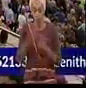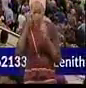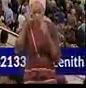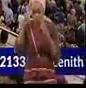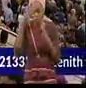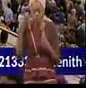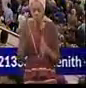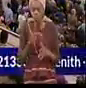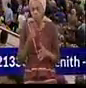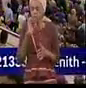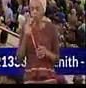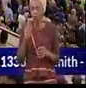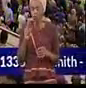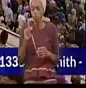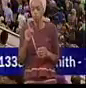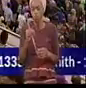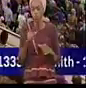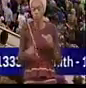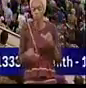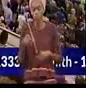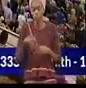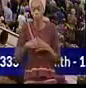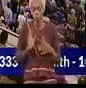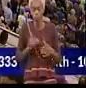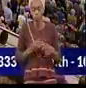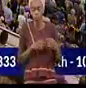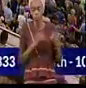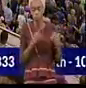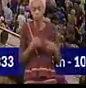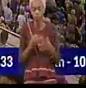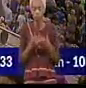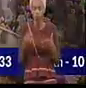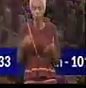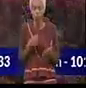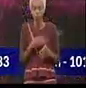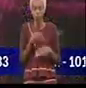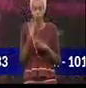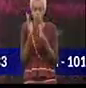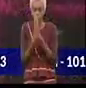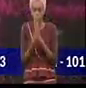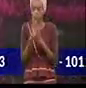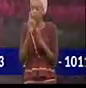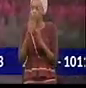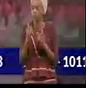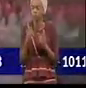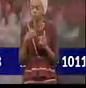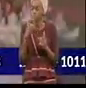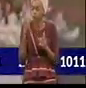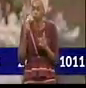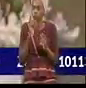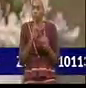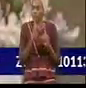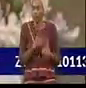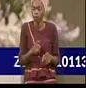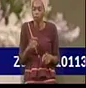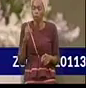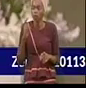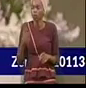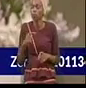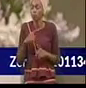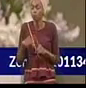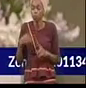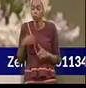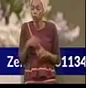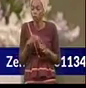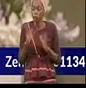in our hearts. Before we call, you said you will answer. While we are yet speaking, you promise you will